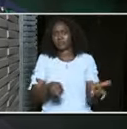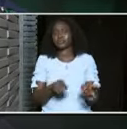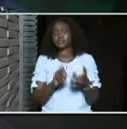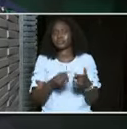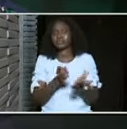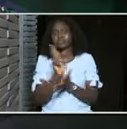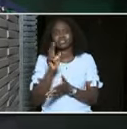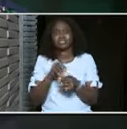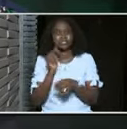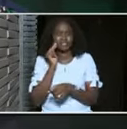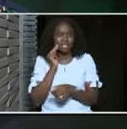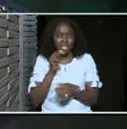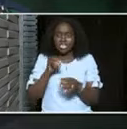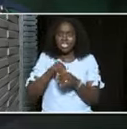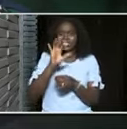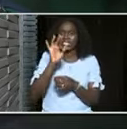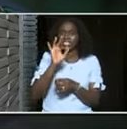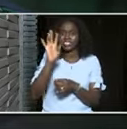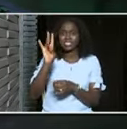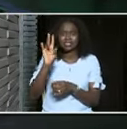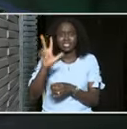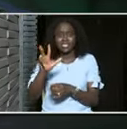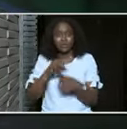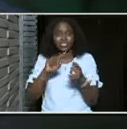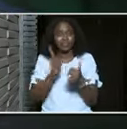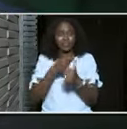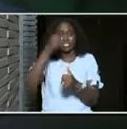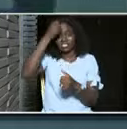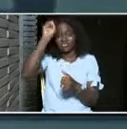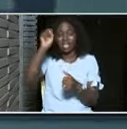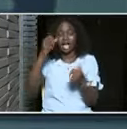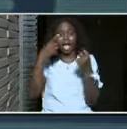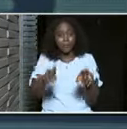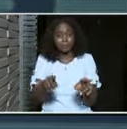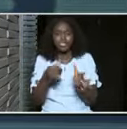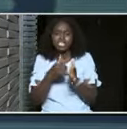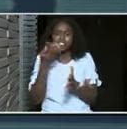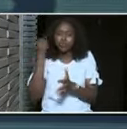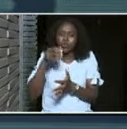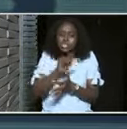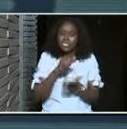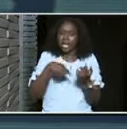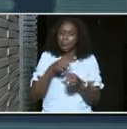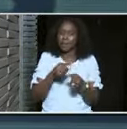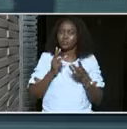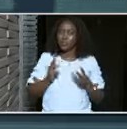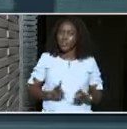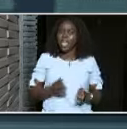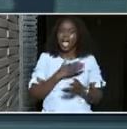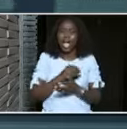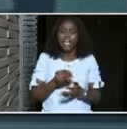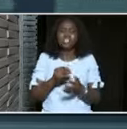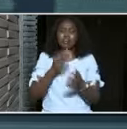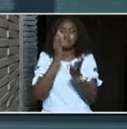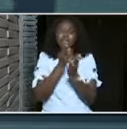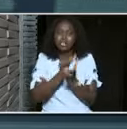1972-73, when the first strike was said to have happened, it was still about welfare and funding. 50 years